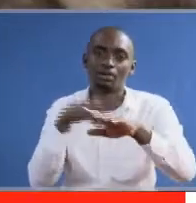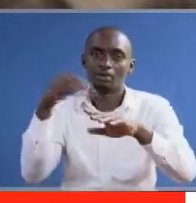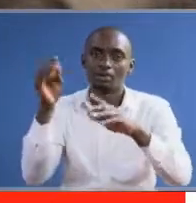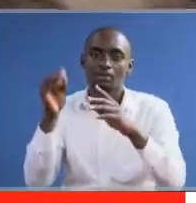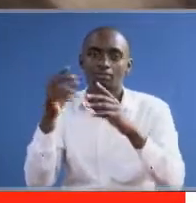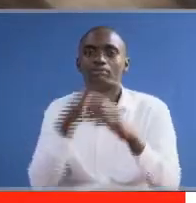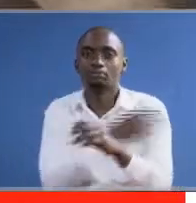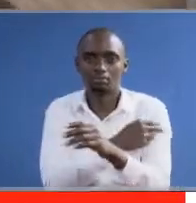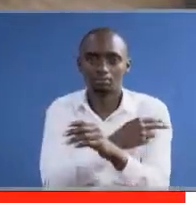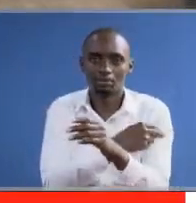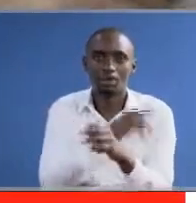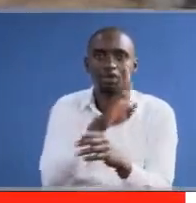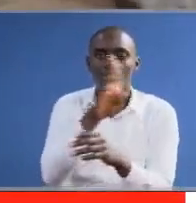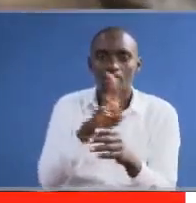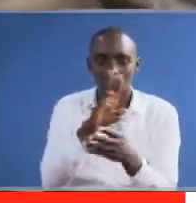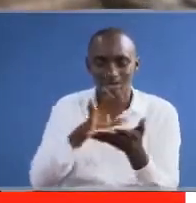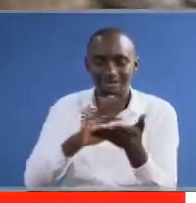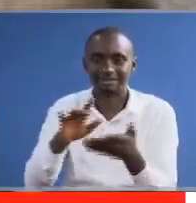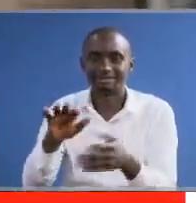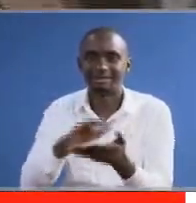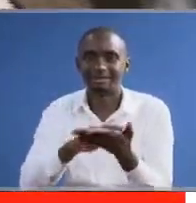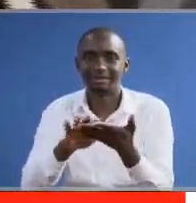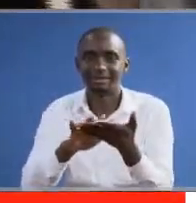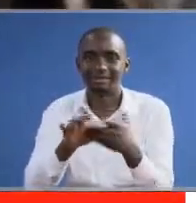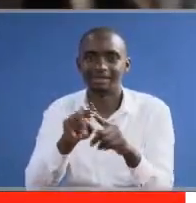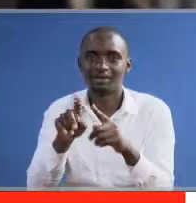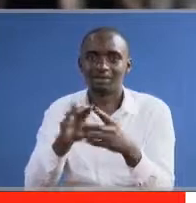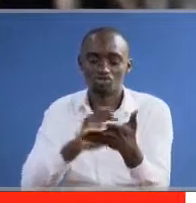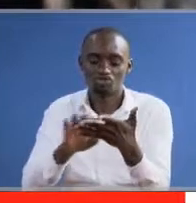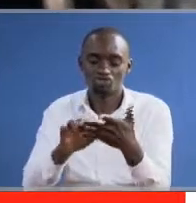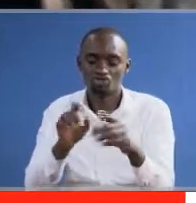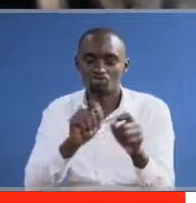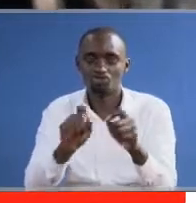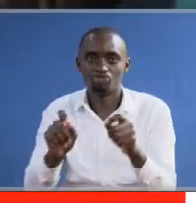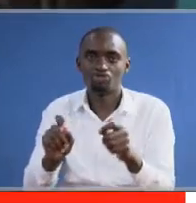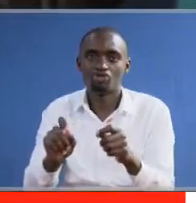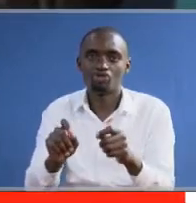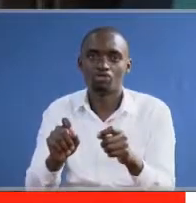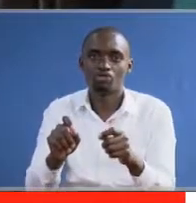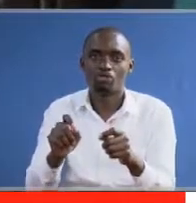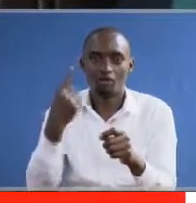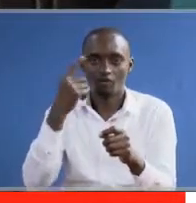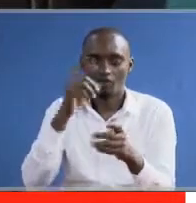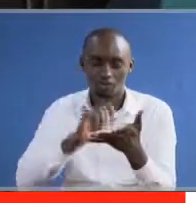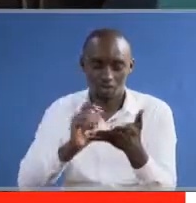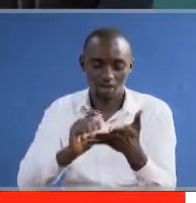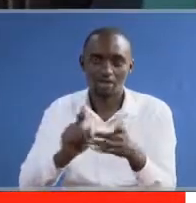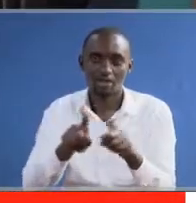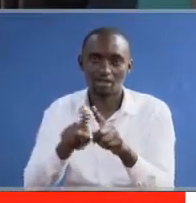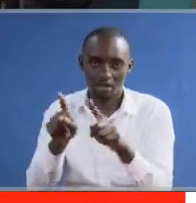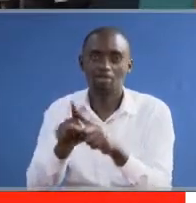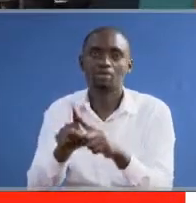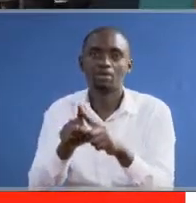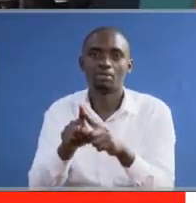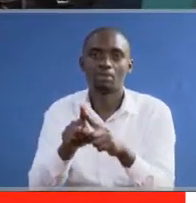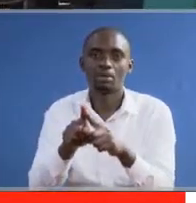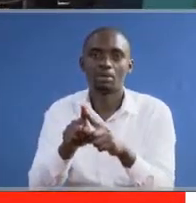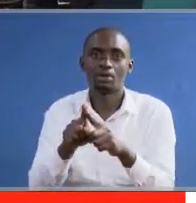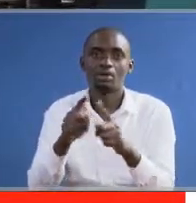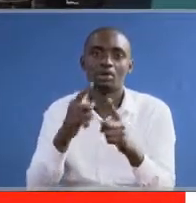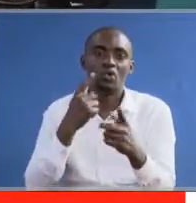He used brailles and typewriters to aid him in writing notes for himself and typing assignments for